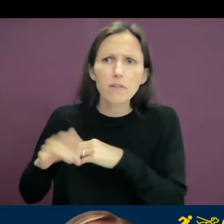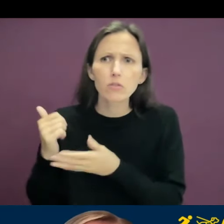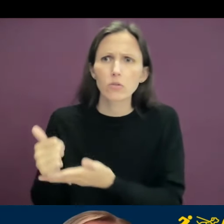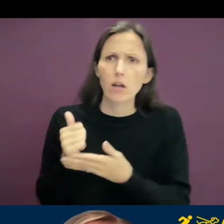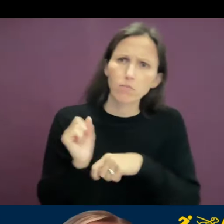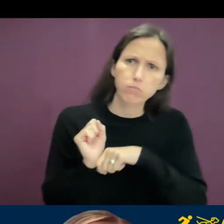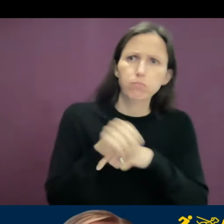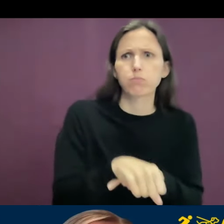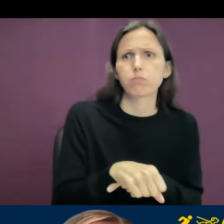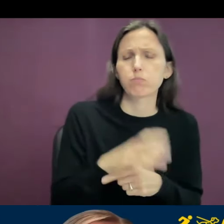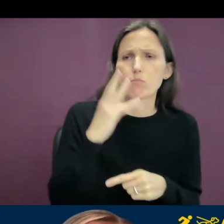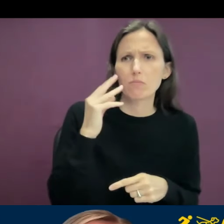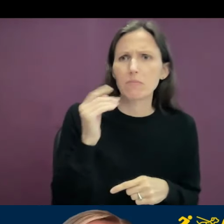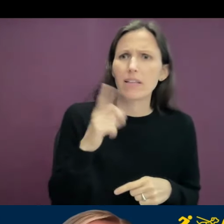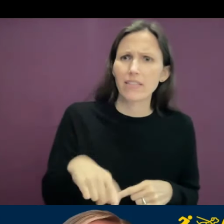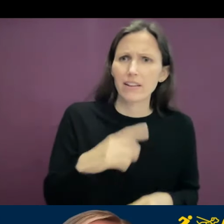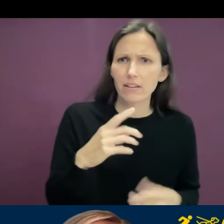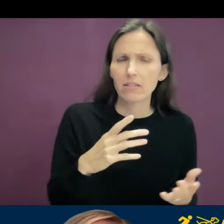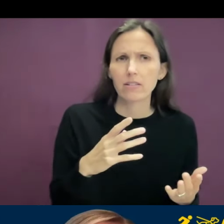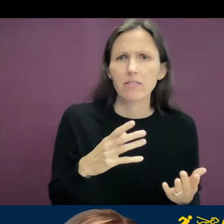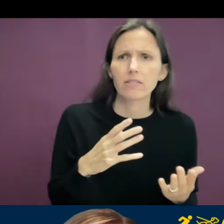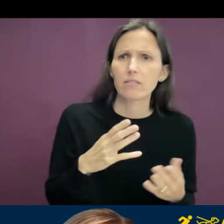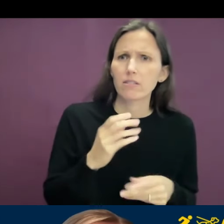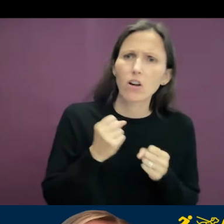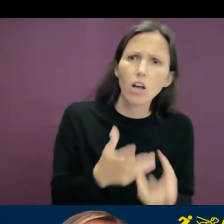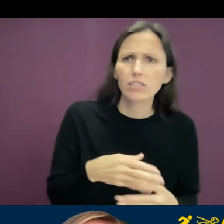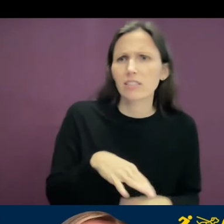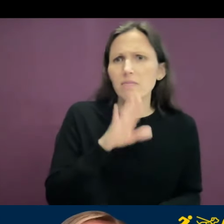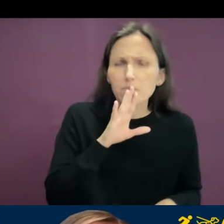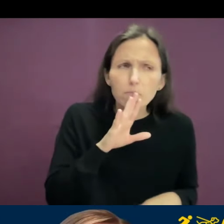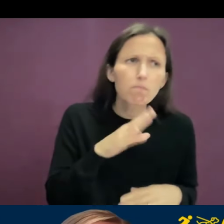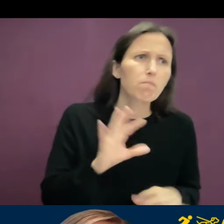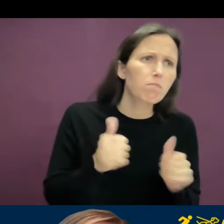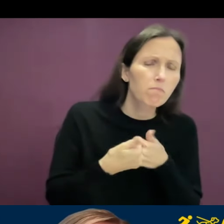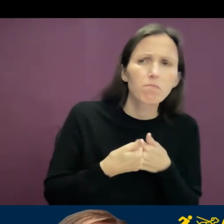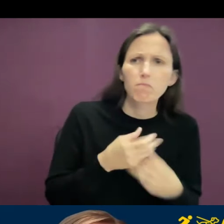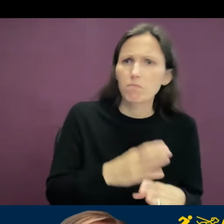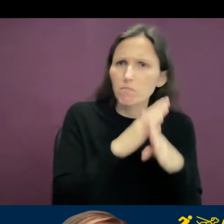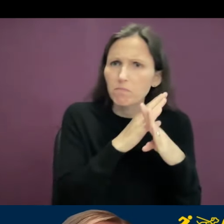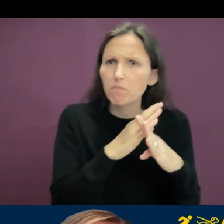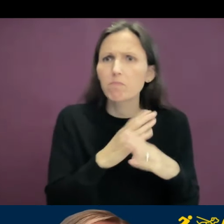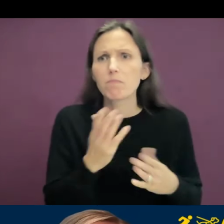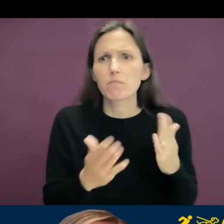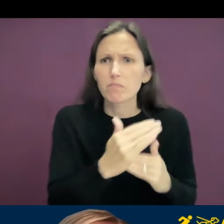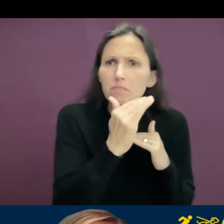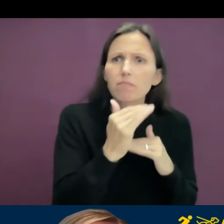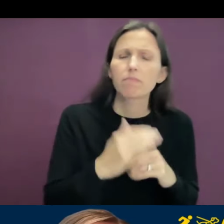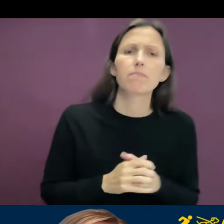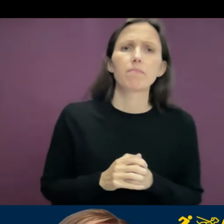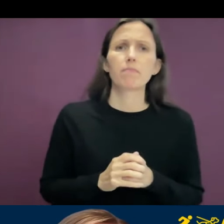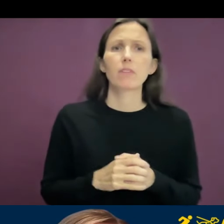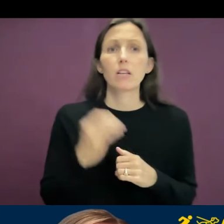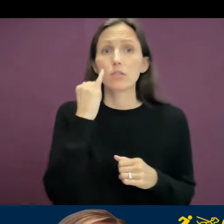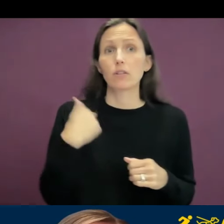symptoms that they're experiencing in the workplace that are either causing challenges, barriers, or limitations. So if we